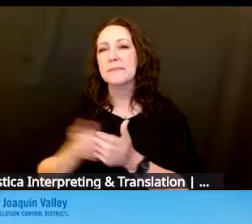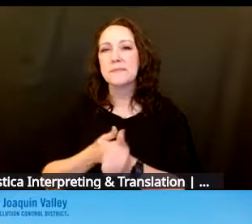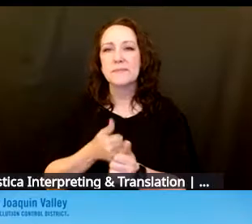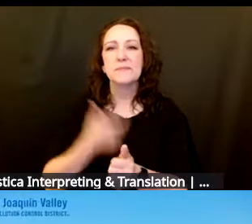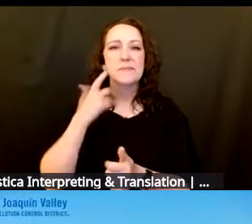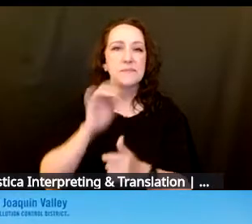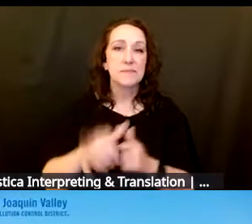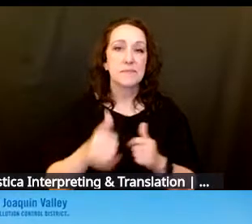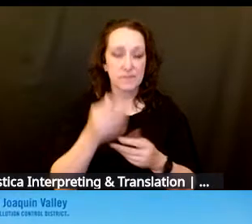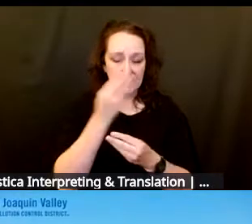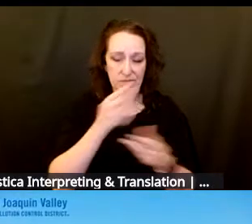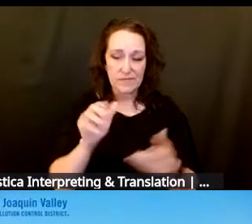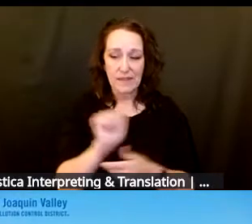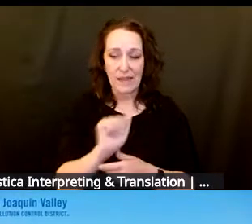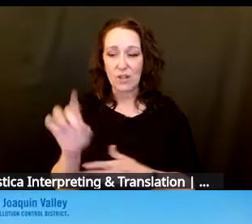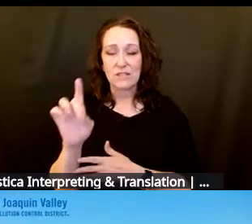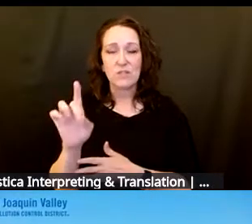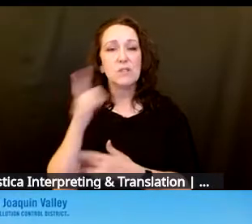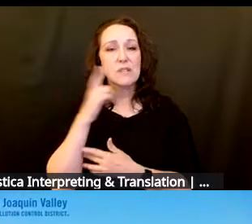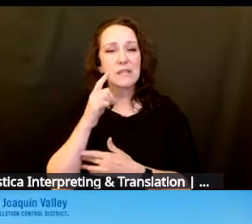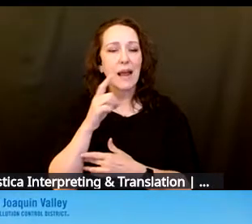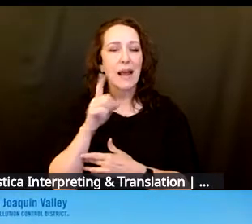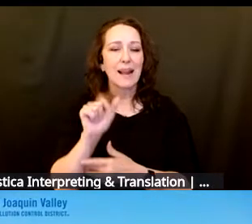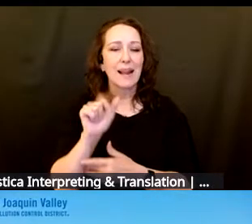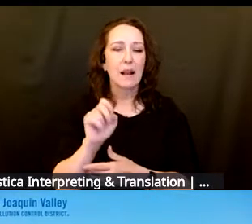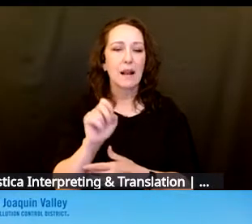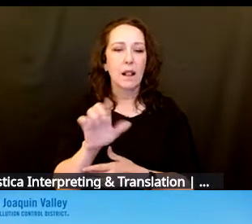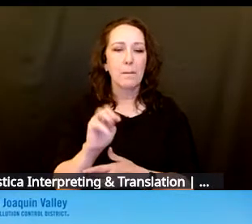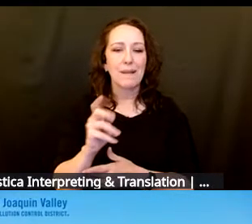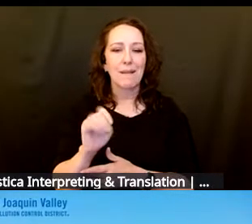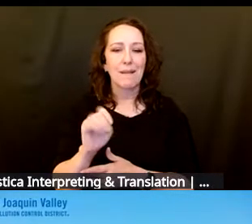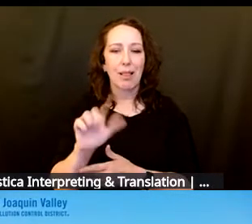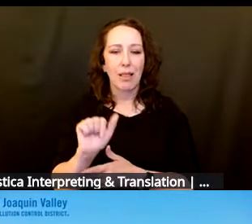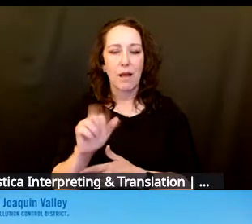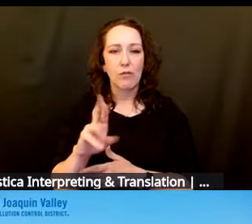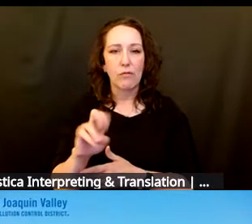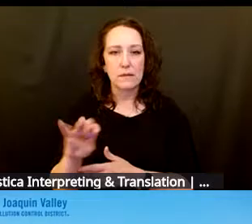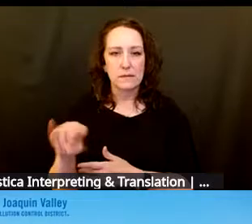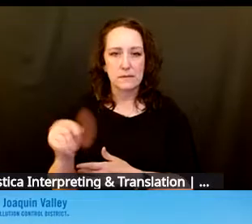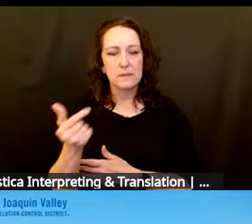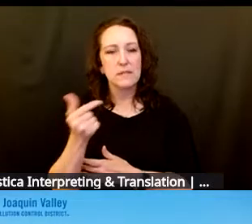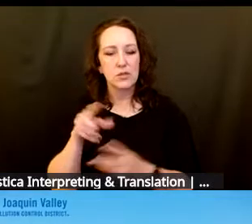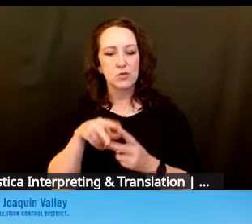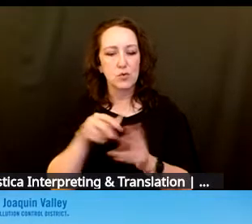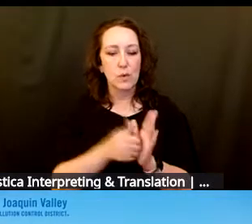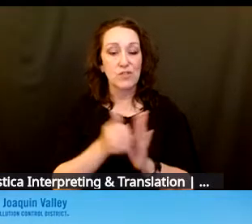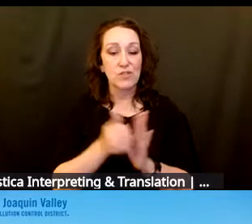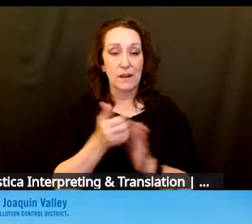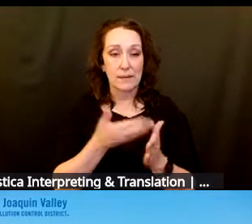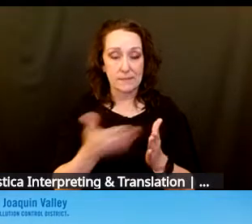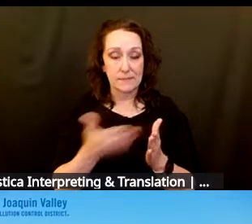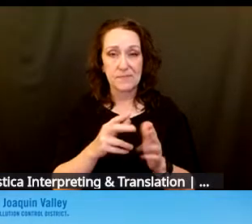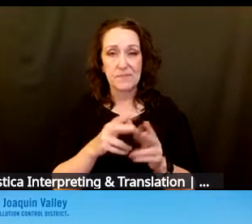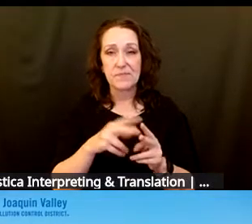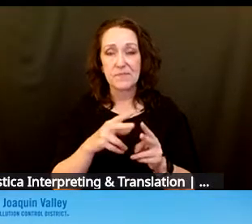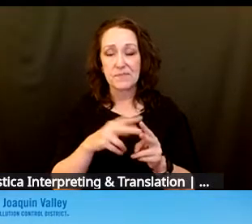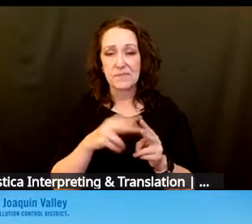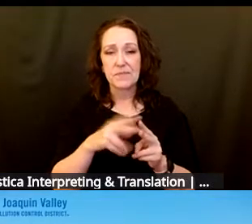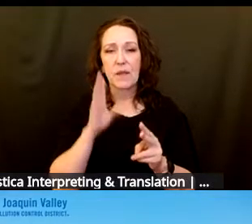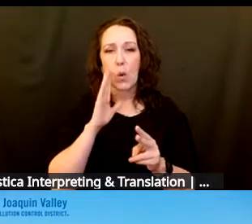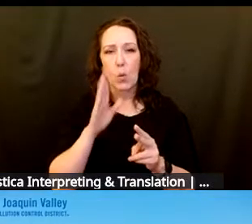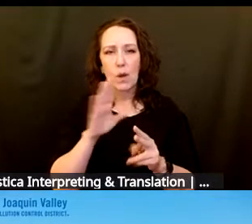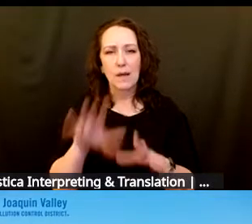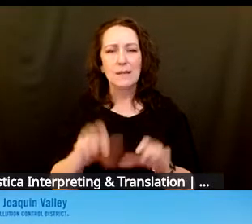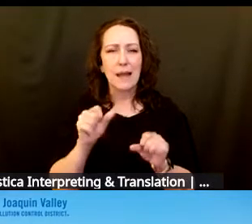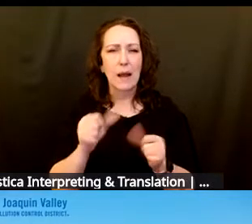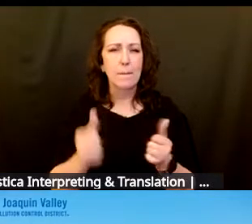Air District and Little Manila Rising during these two agenda items. So these two agenda items will take up the majority